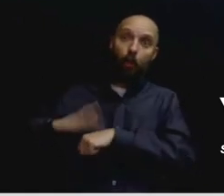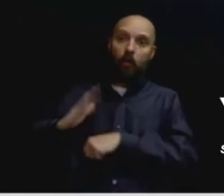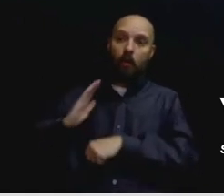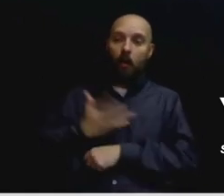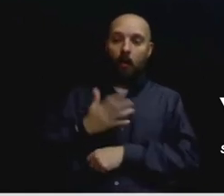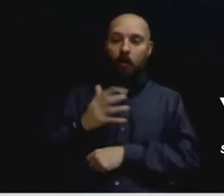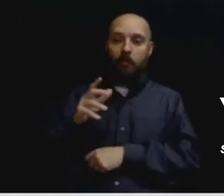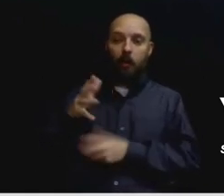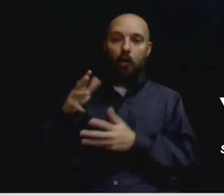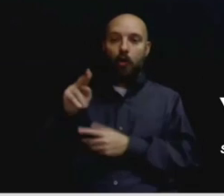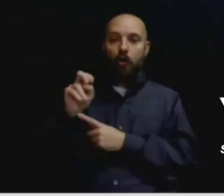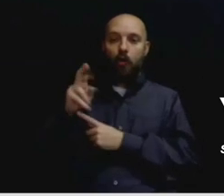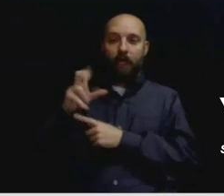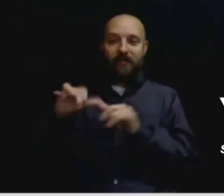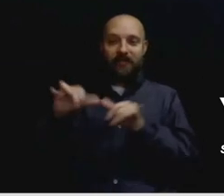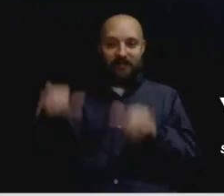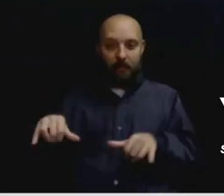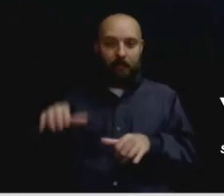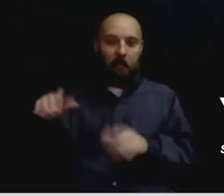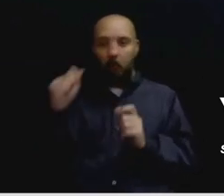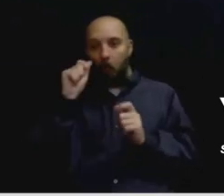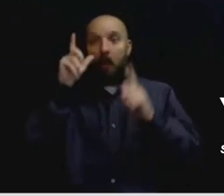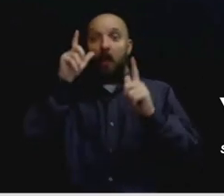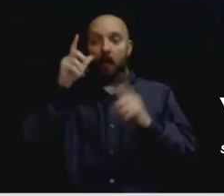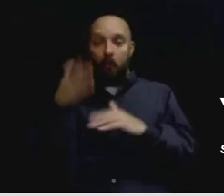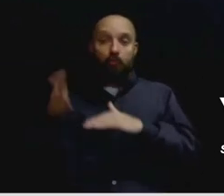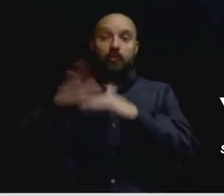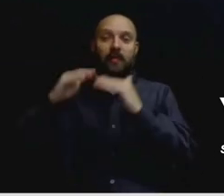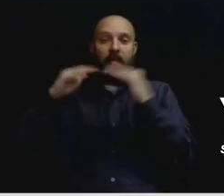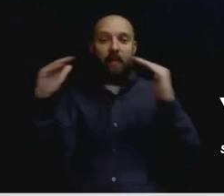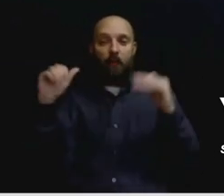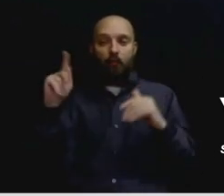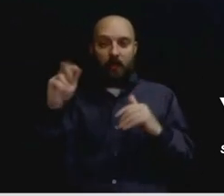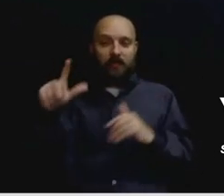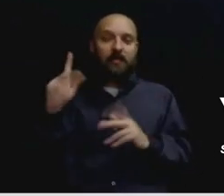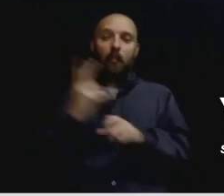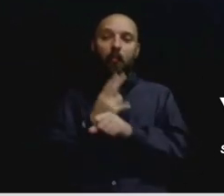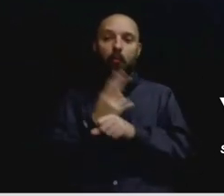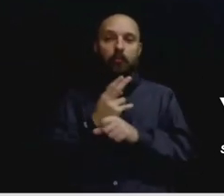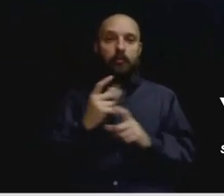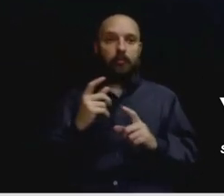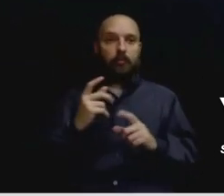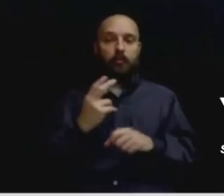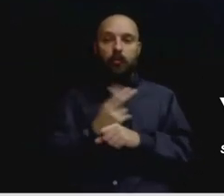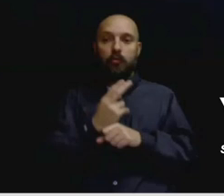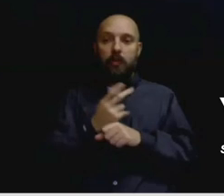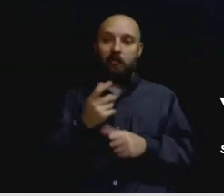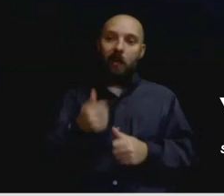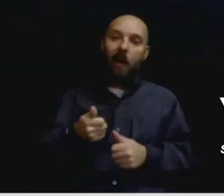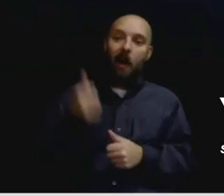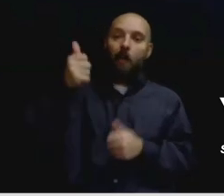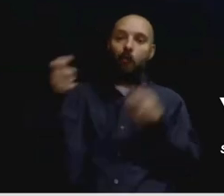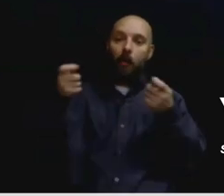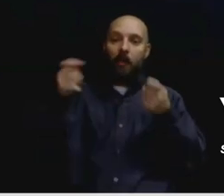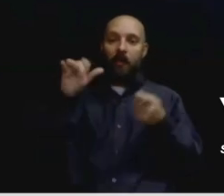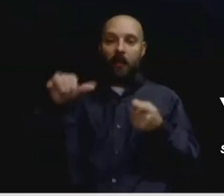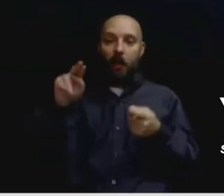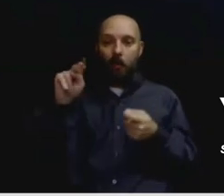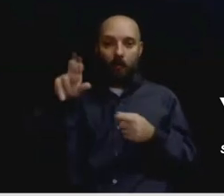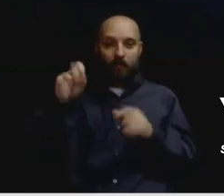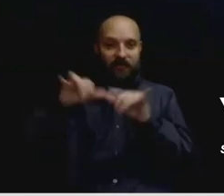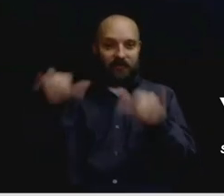up, increase that level of arousal. Sometimes people use the term regulate that nervous system, but we also want to